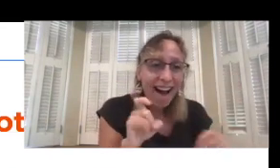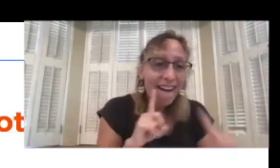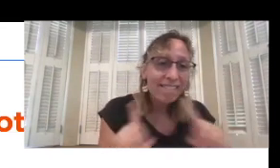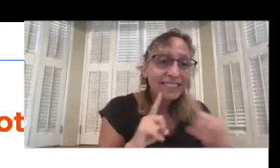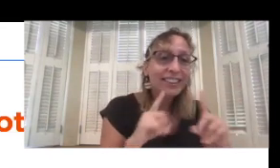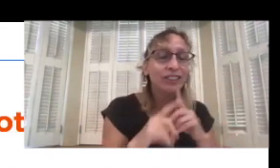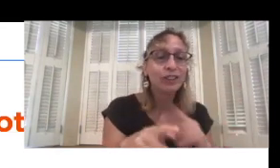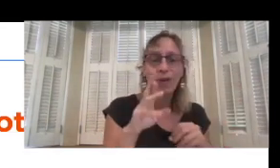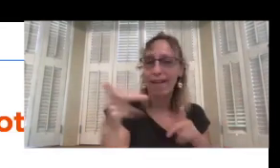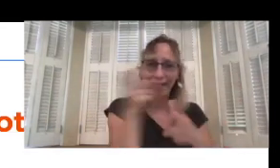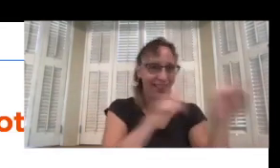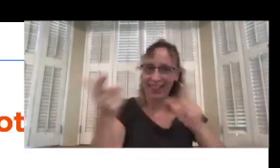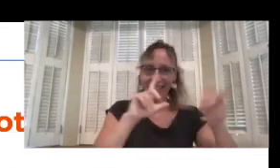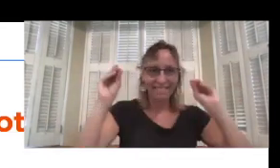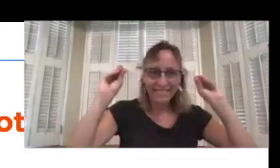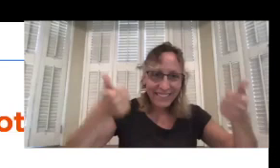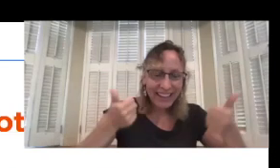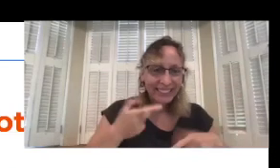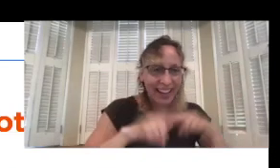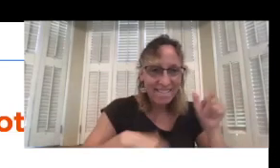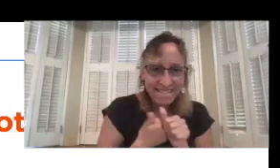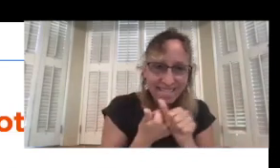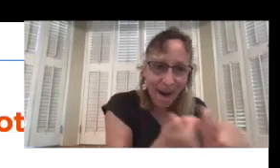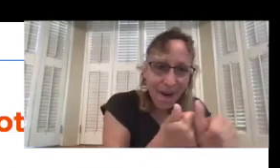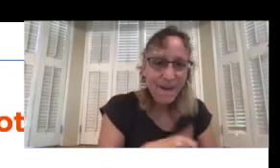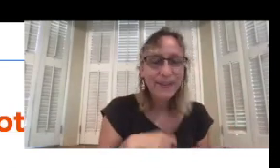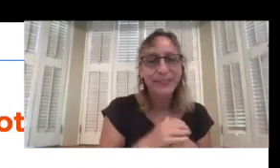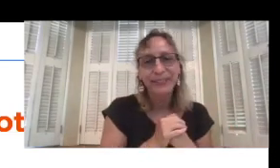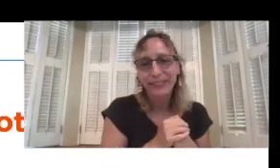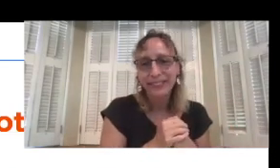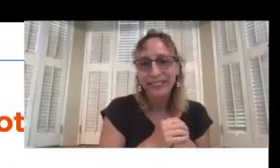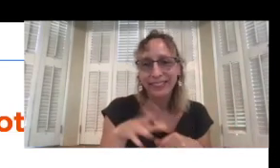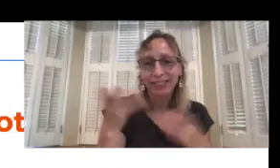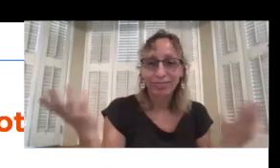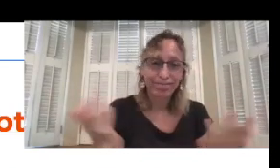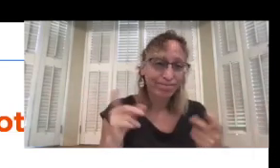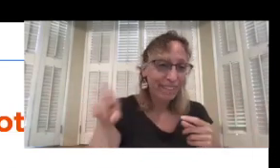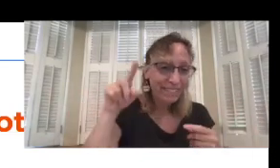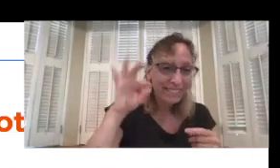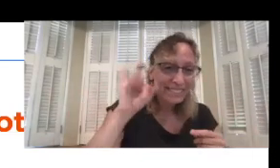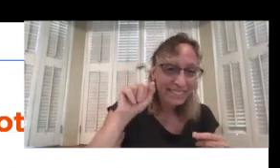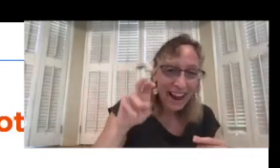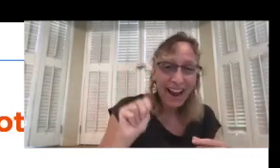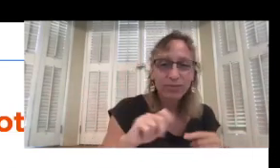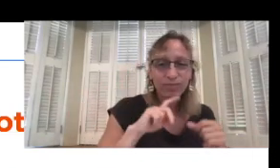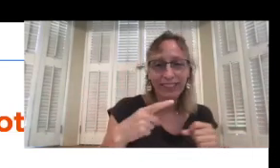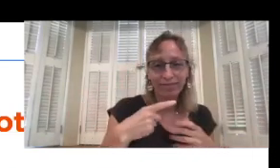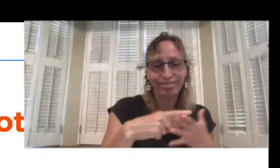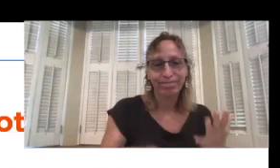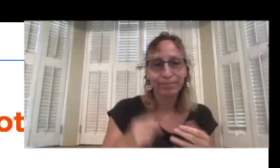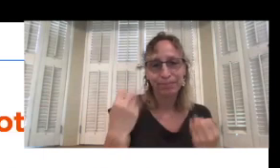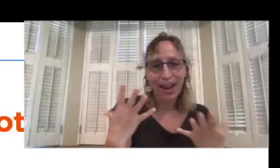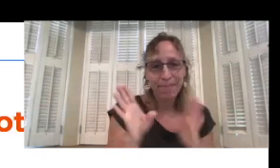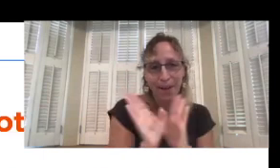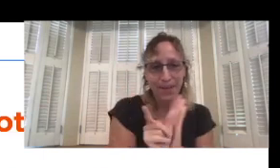That is true of both hearing aids and cochlear implants, especially if a conversation is going quickly between multiple participants, it may be hard for them